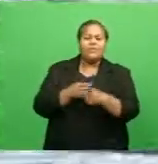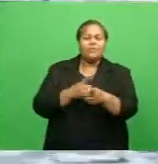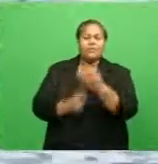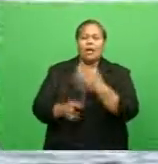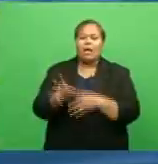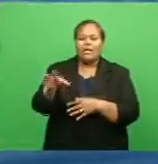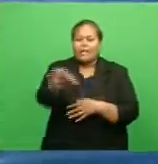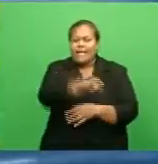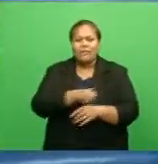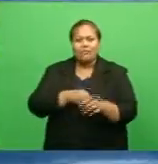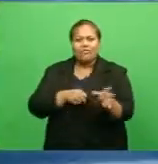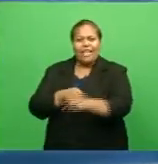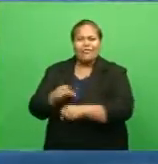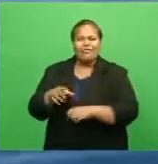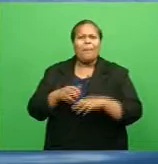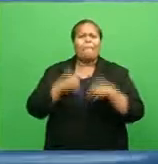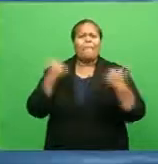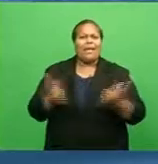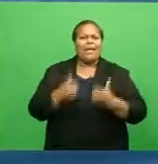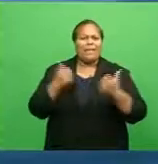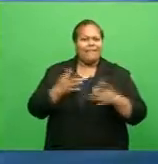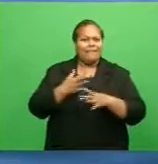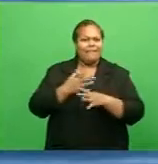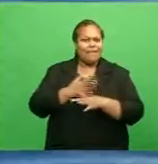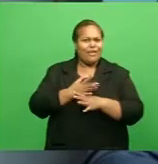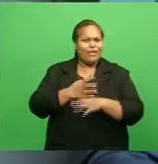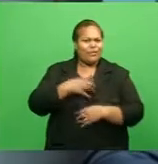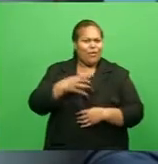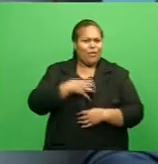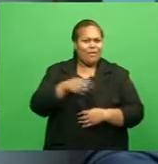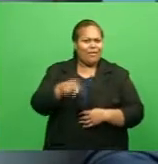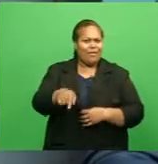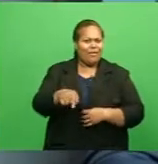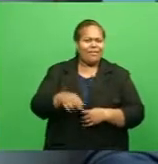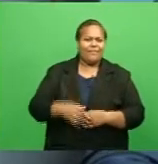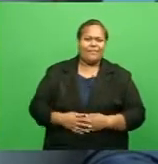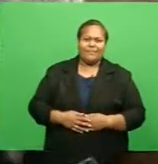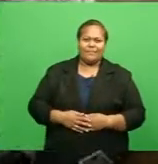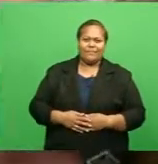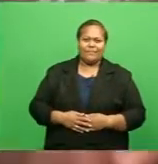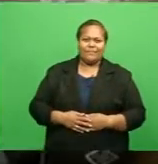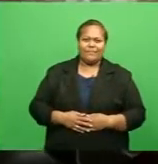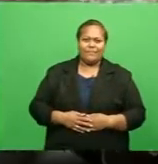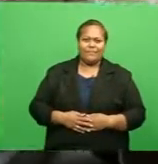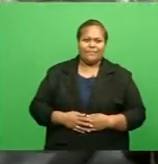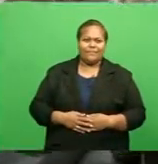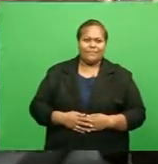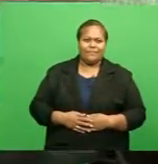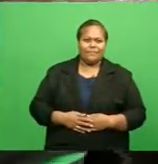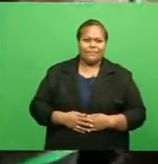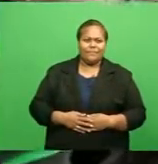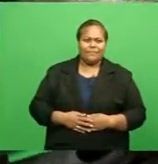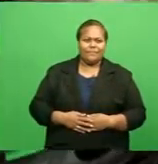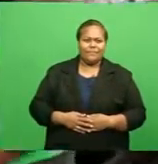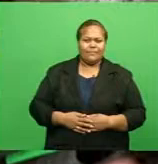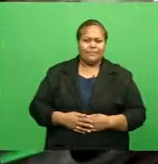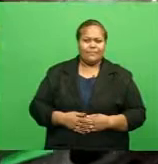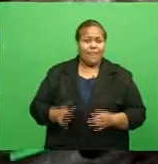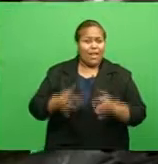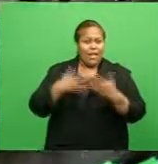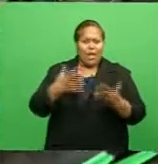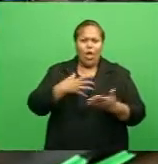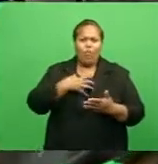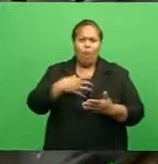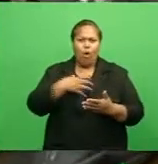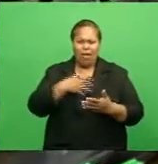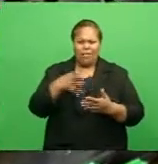have been denied the amount of fish that they used to catch in normal times. Koroilavisau says majority of the equipment